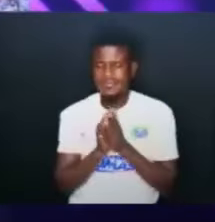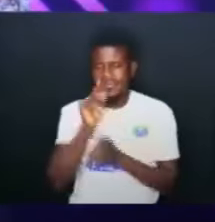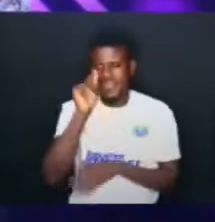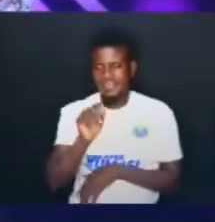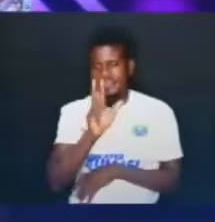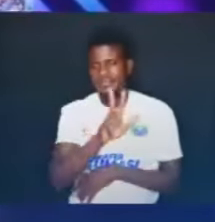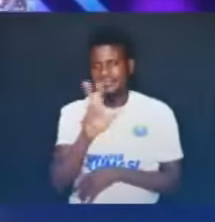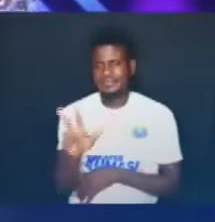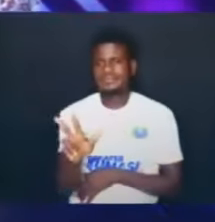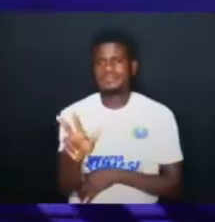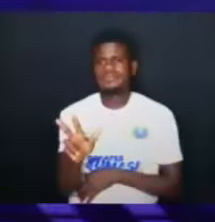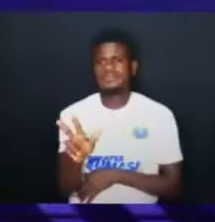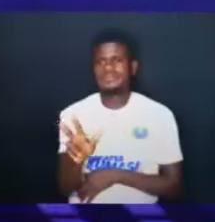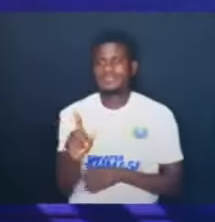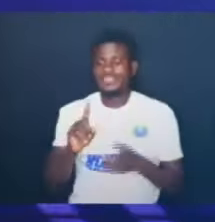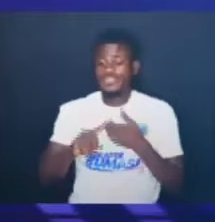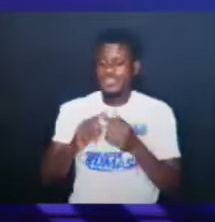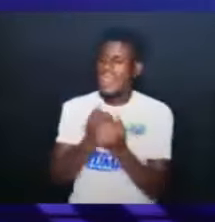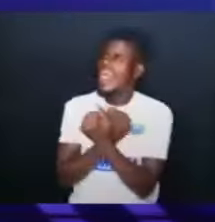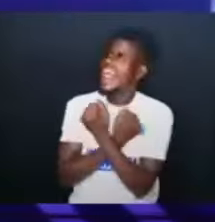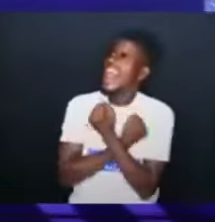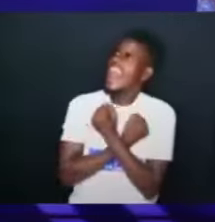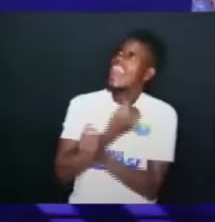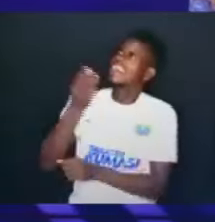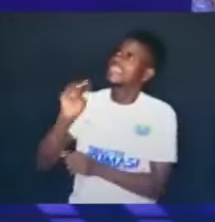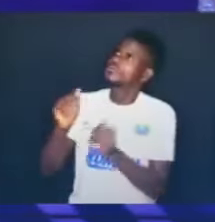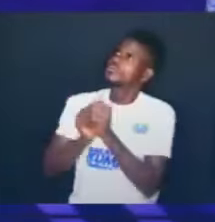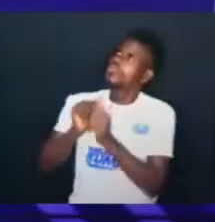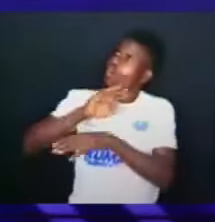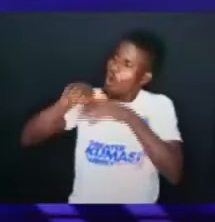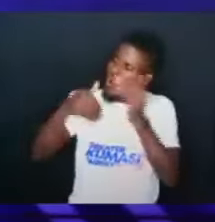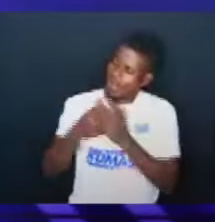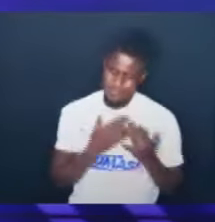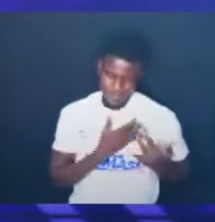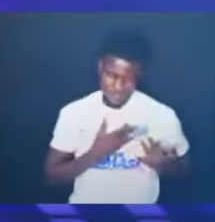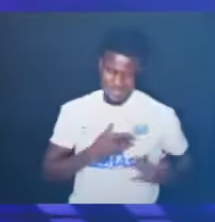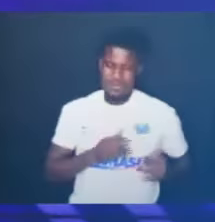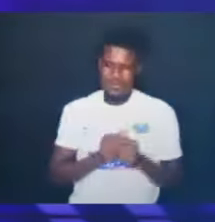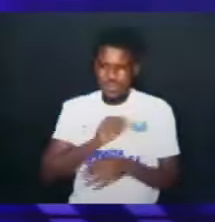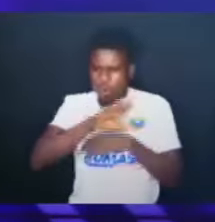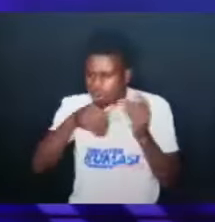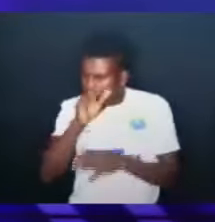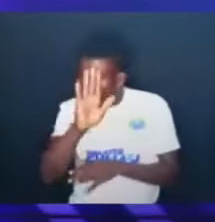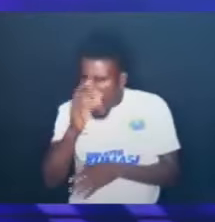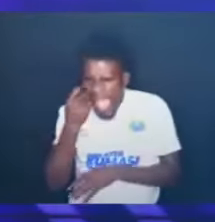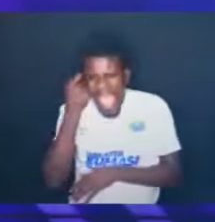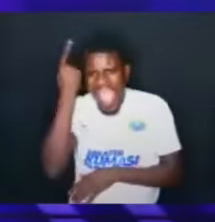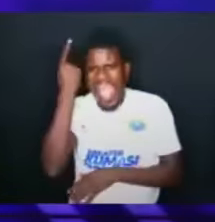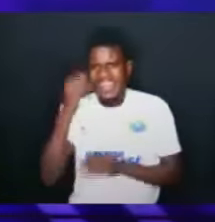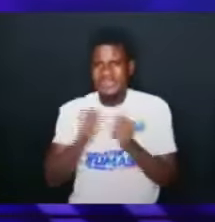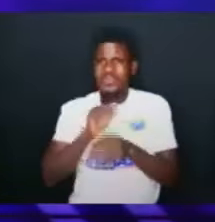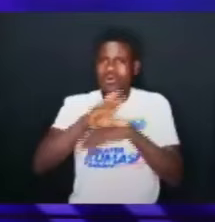33. To love him with all your heart, with all your understanding, and